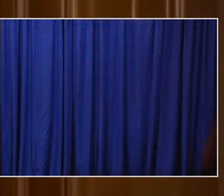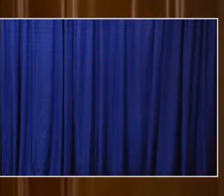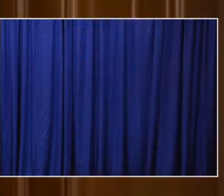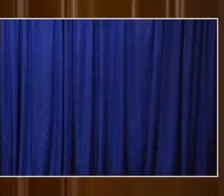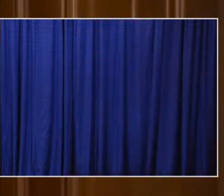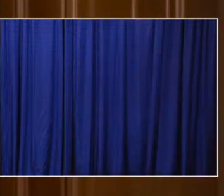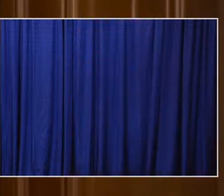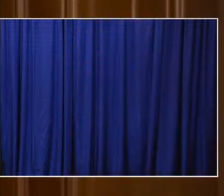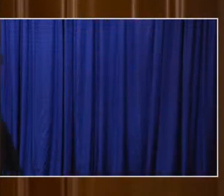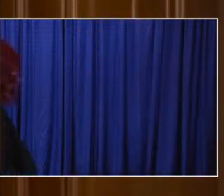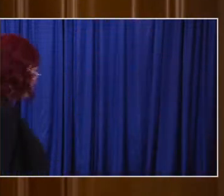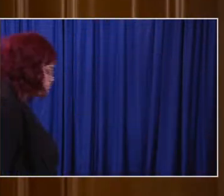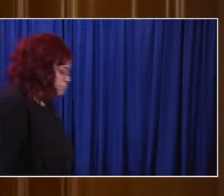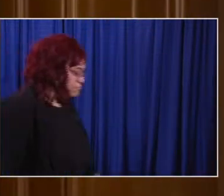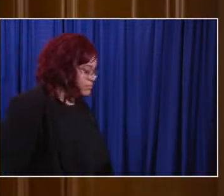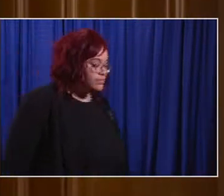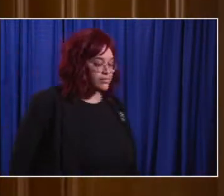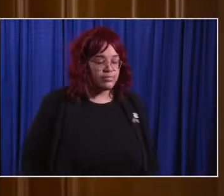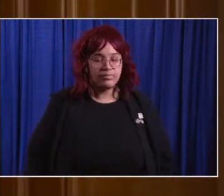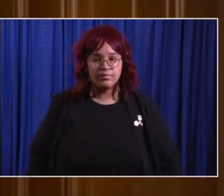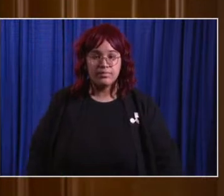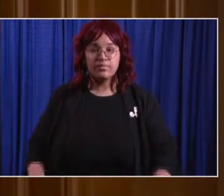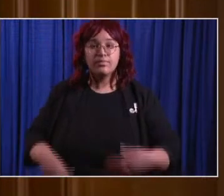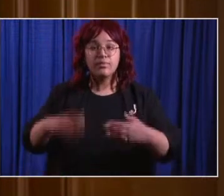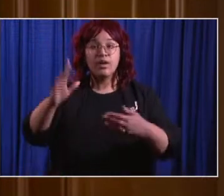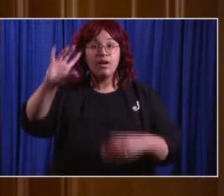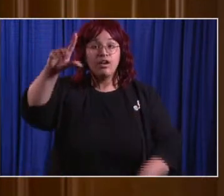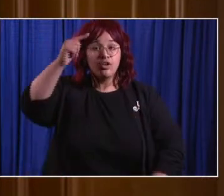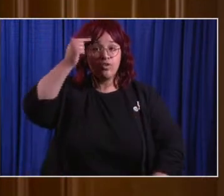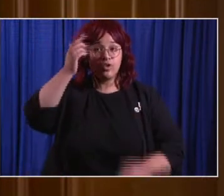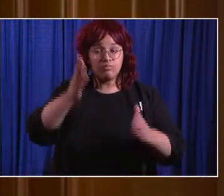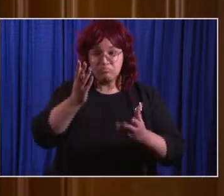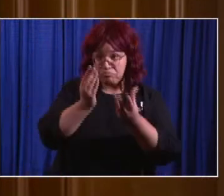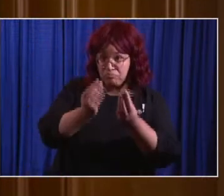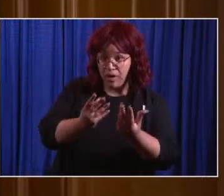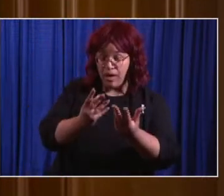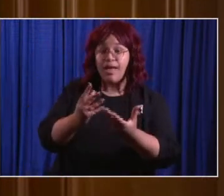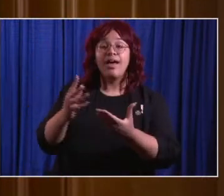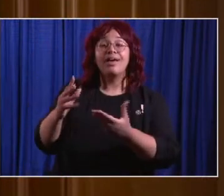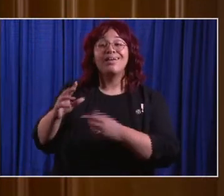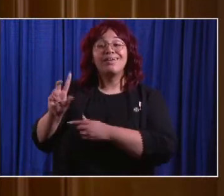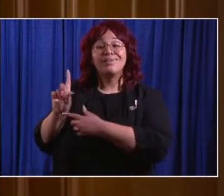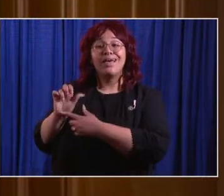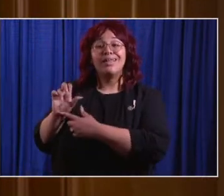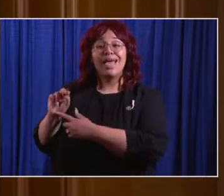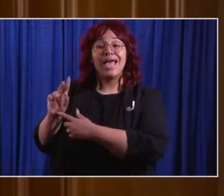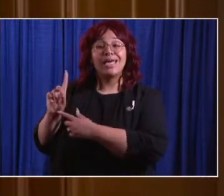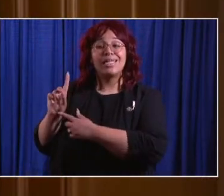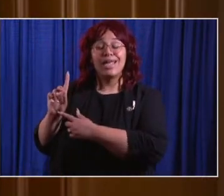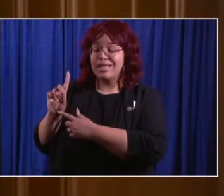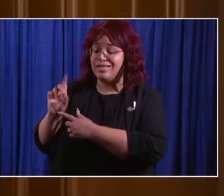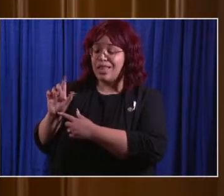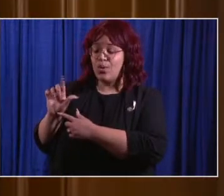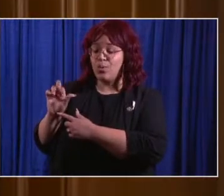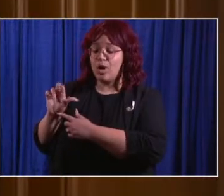Governor, next question is the last question for today, and it belongs to Dan DeRose of WOIO in Cleveland. Good afternoon,